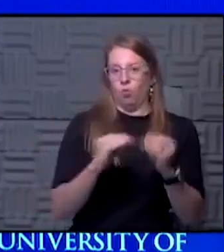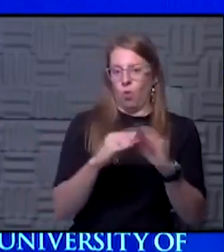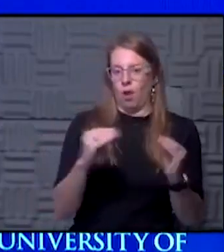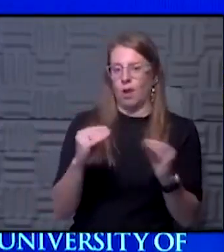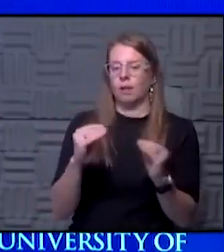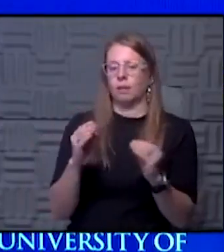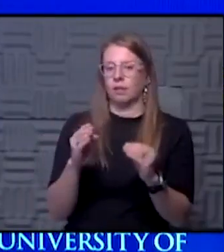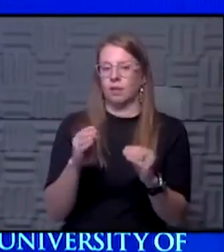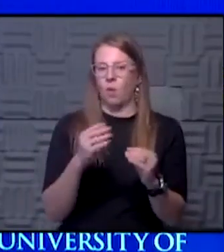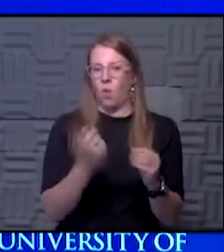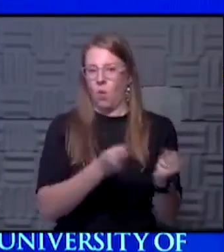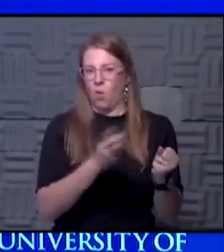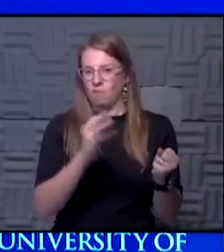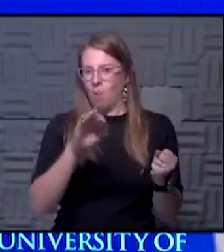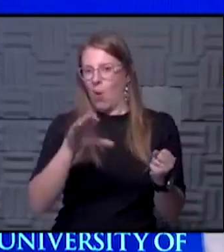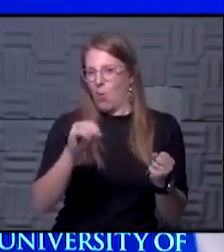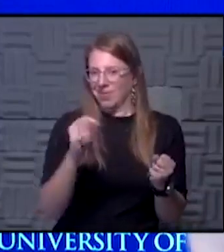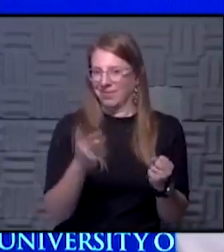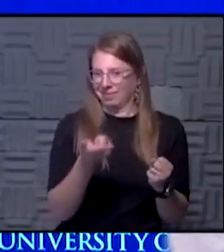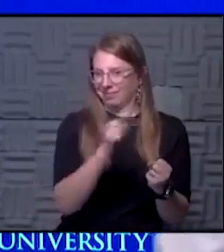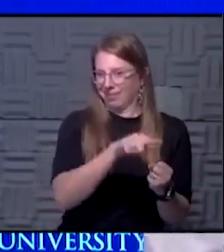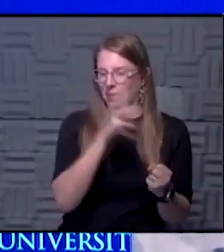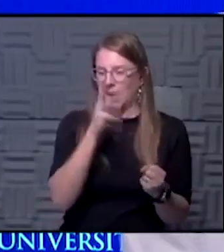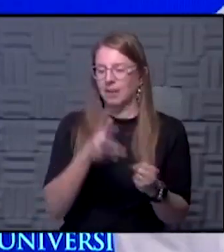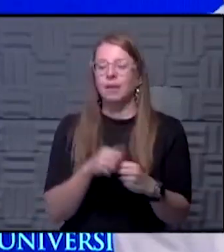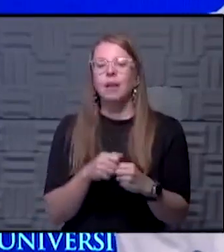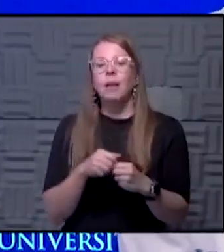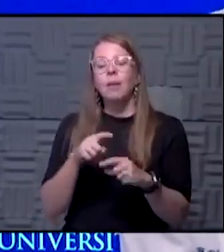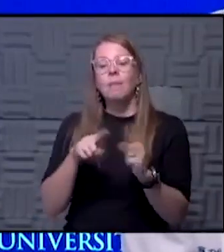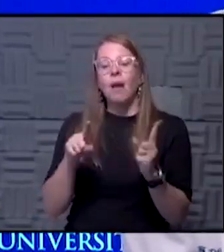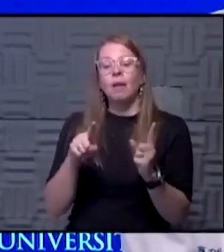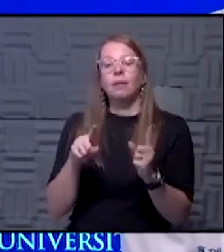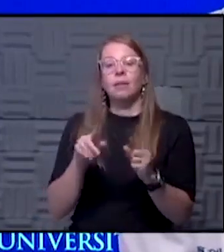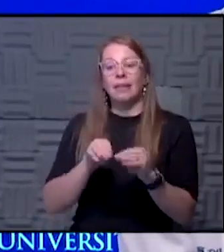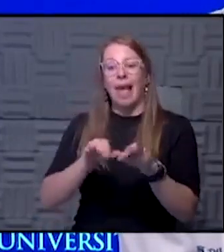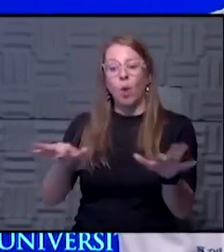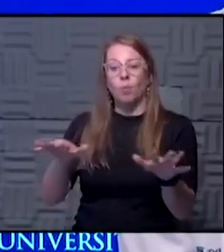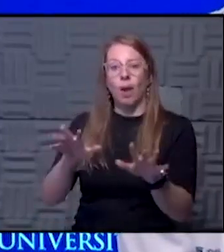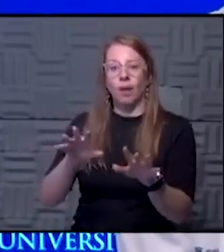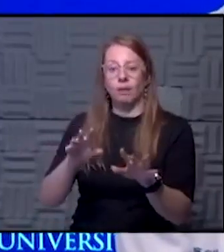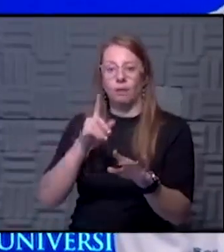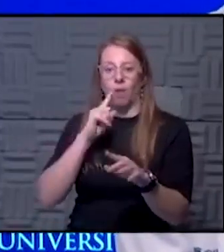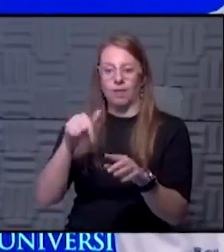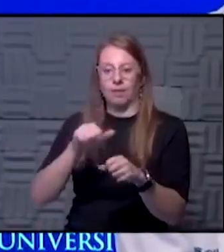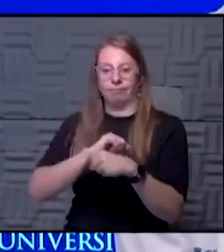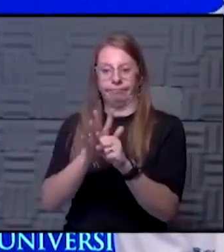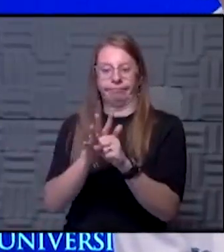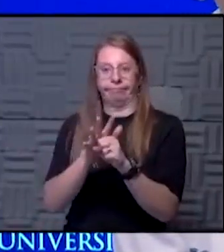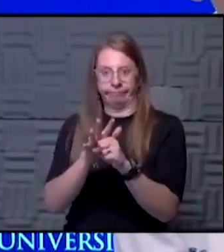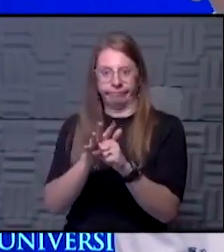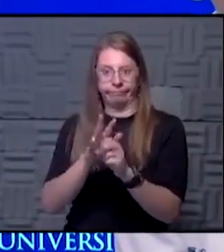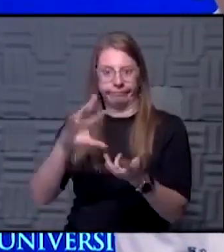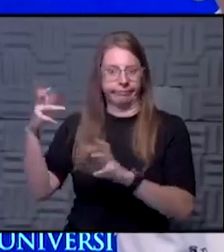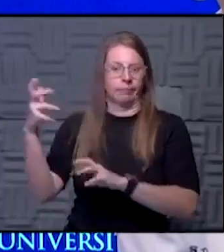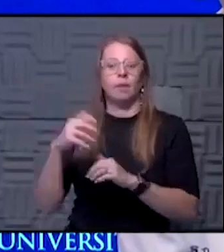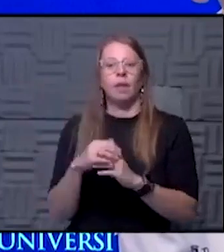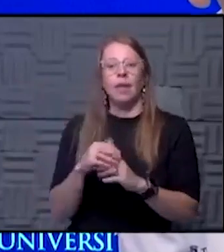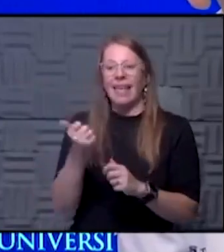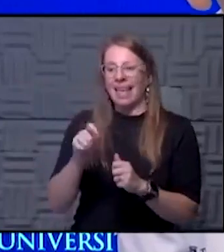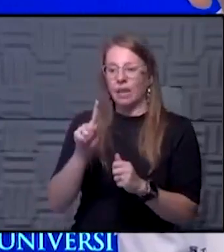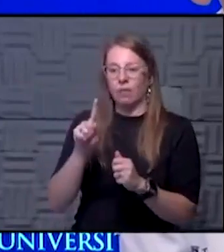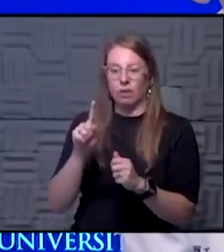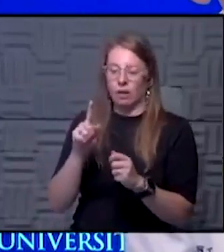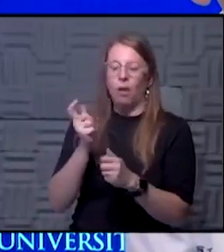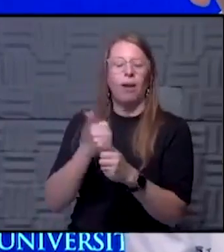trial will come to you next, Mario, is that the pandemic is that anytime people are together, we see an